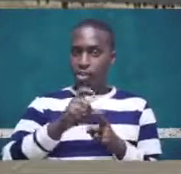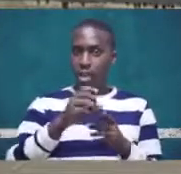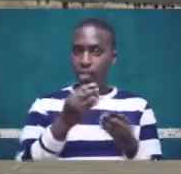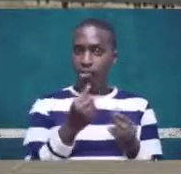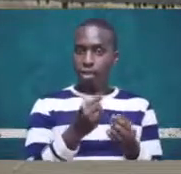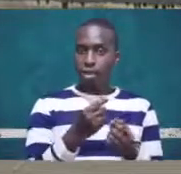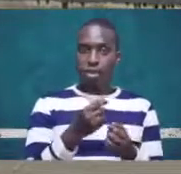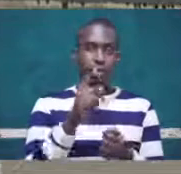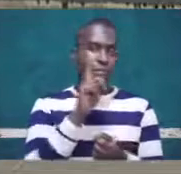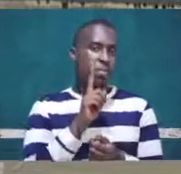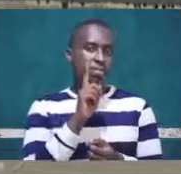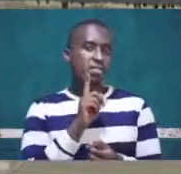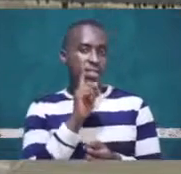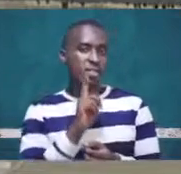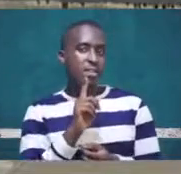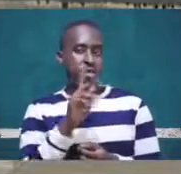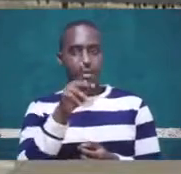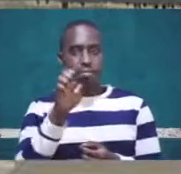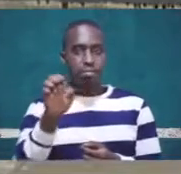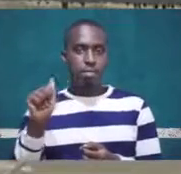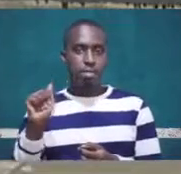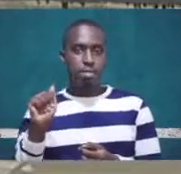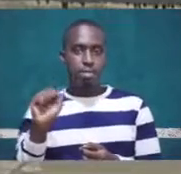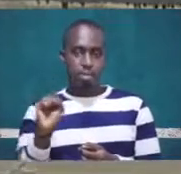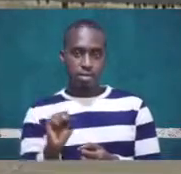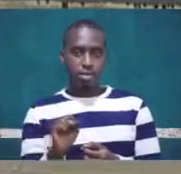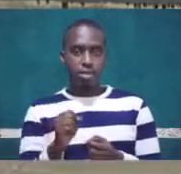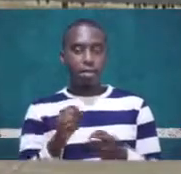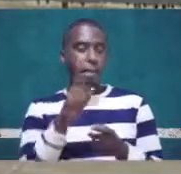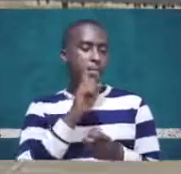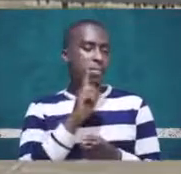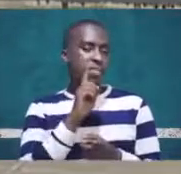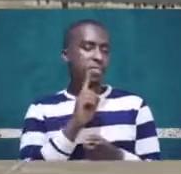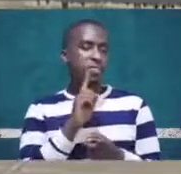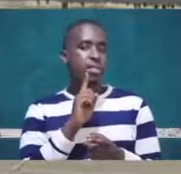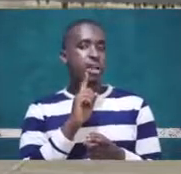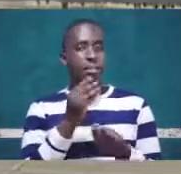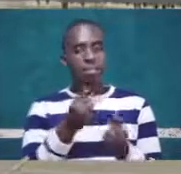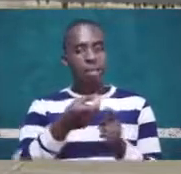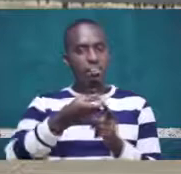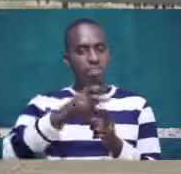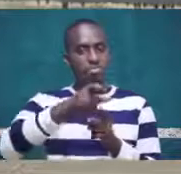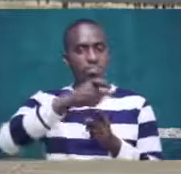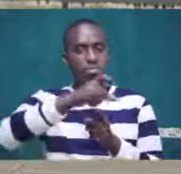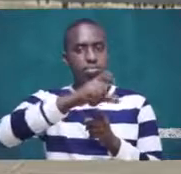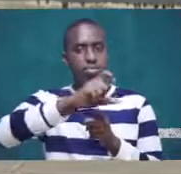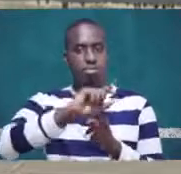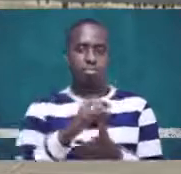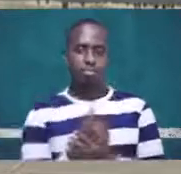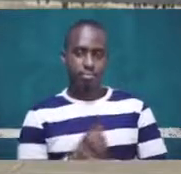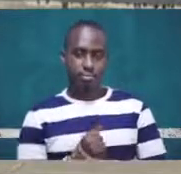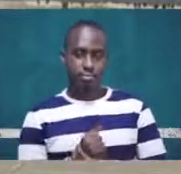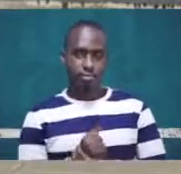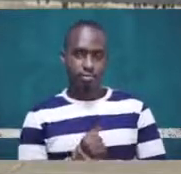of peas, the price of peas has increased. The price of peas